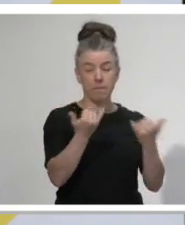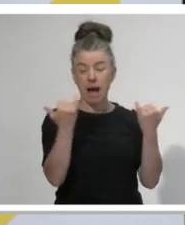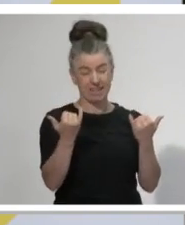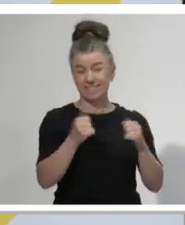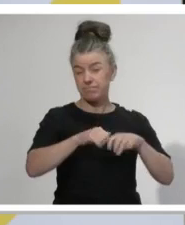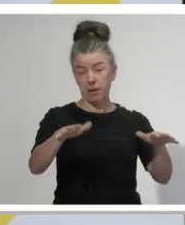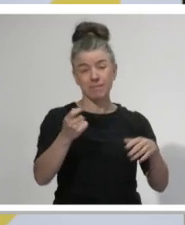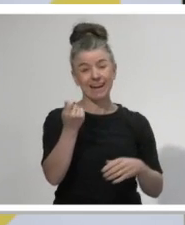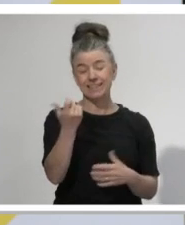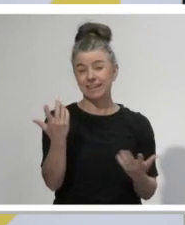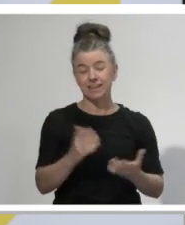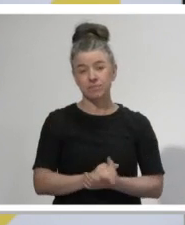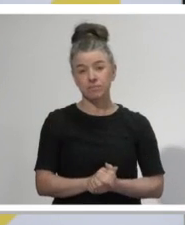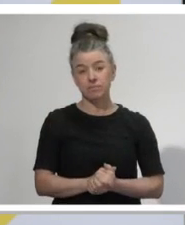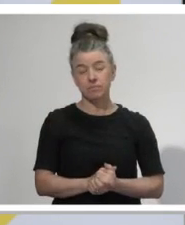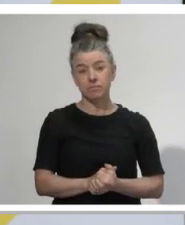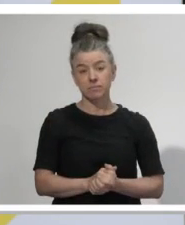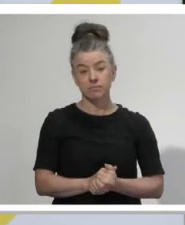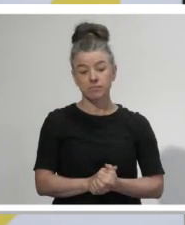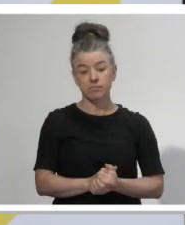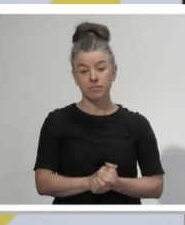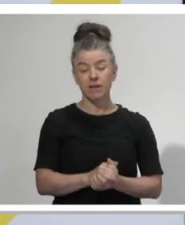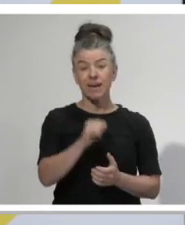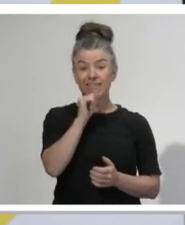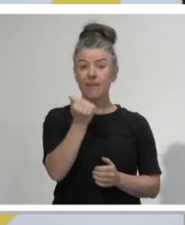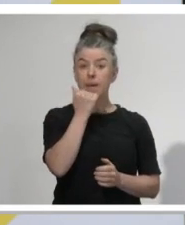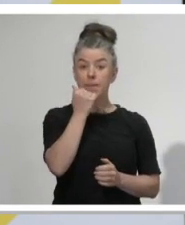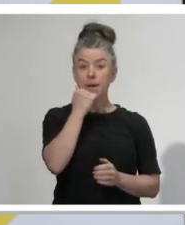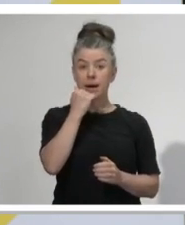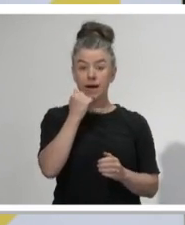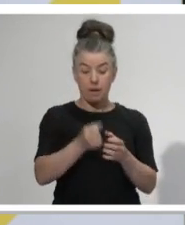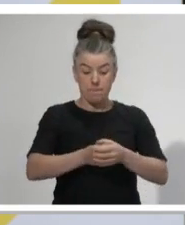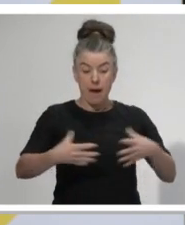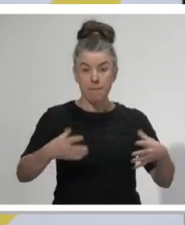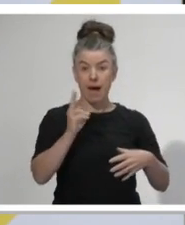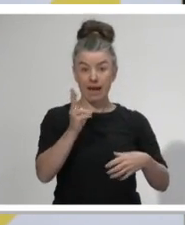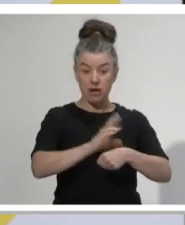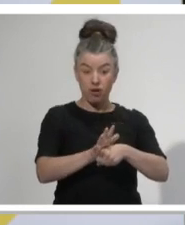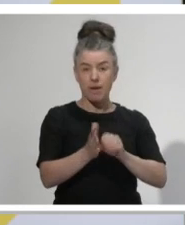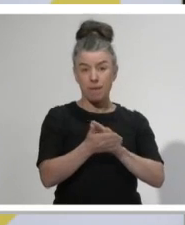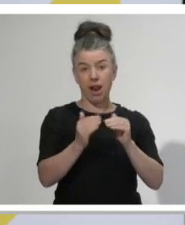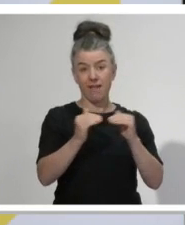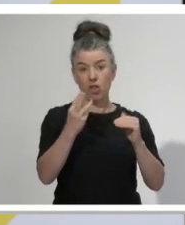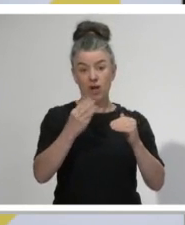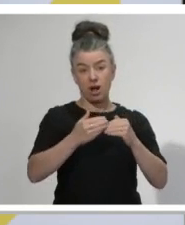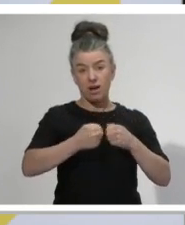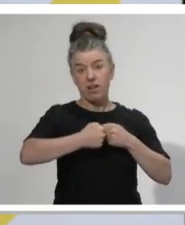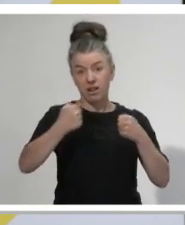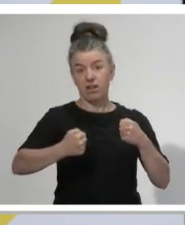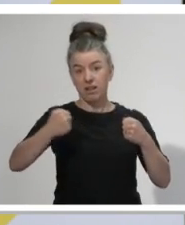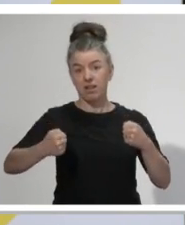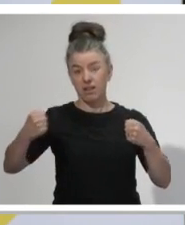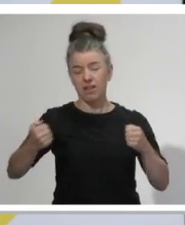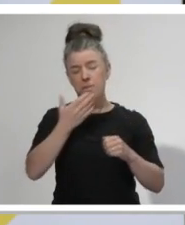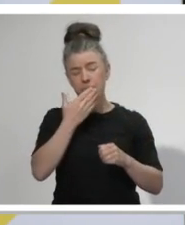Any uptick in cases as a result of parties will mean that we have to stay in Level 3 longer. So please, don't be an